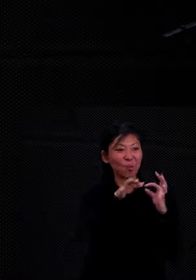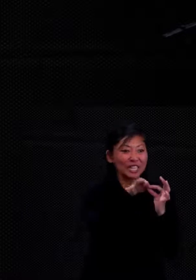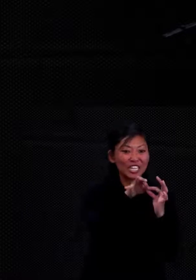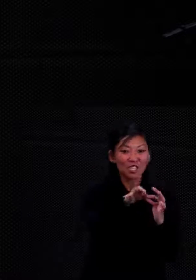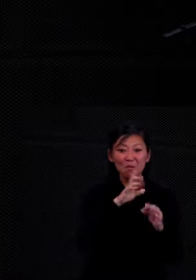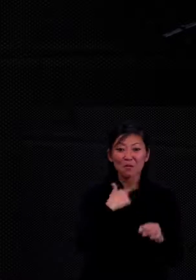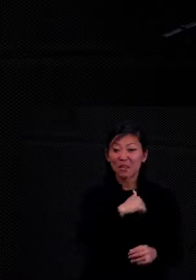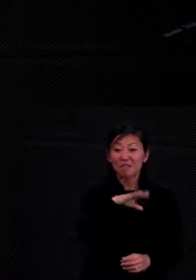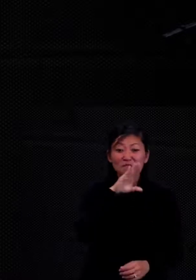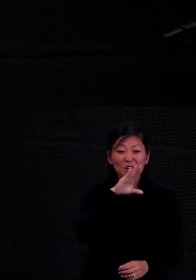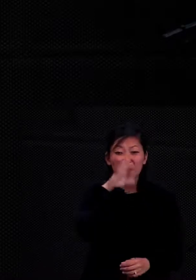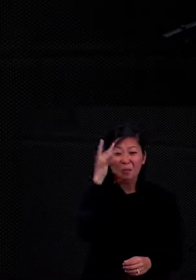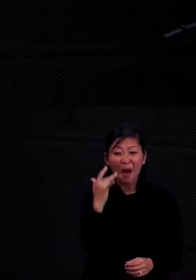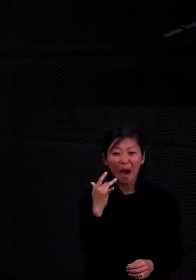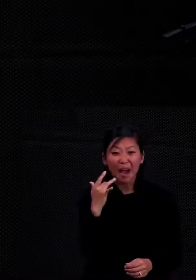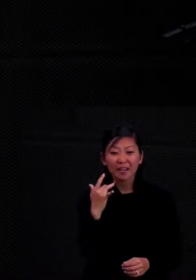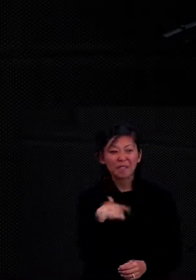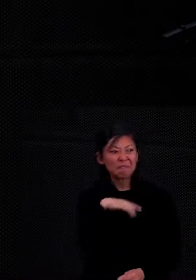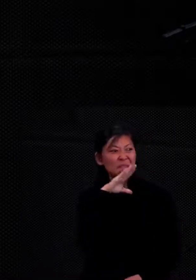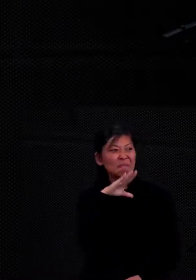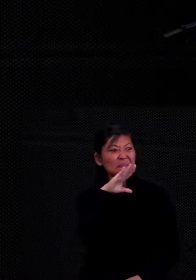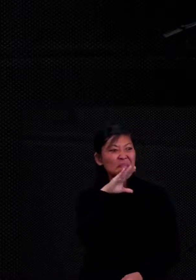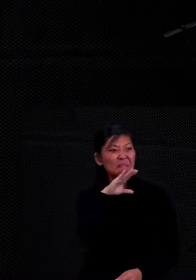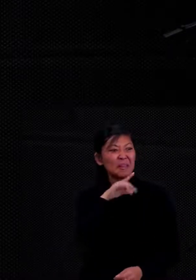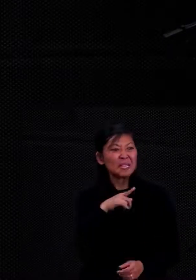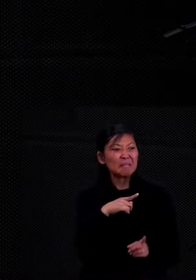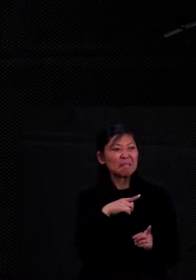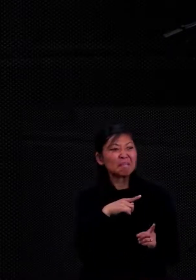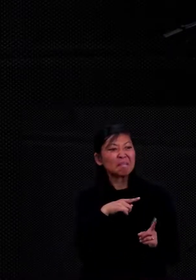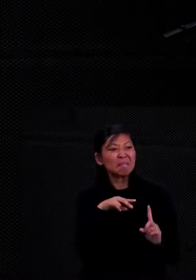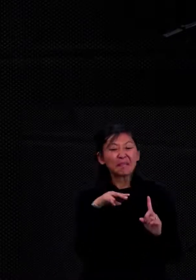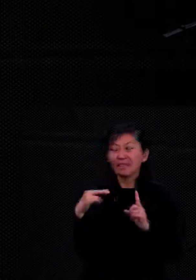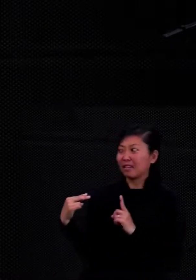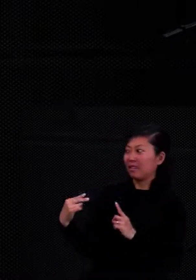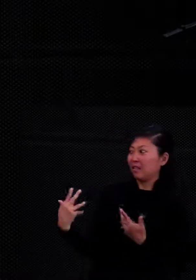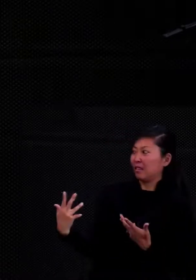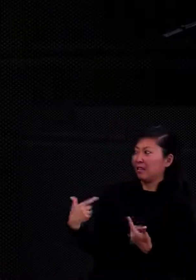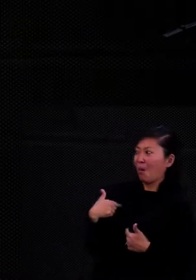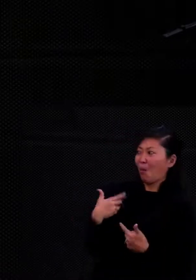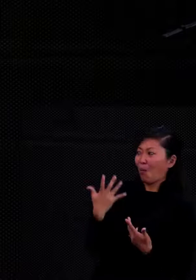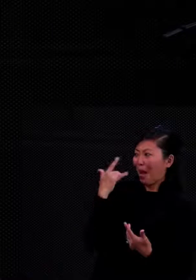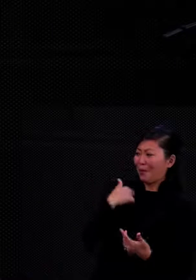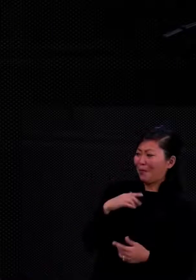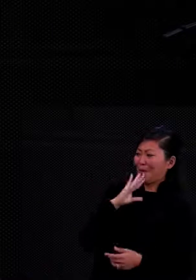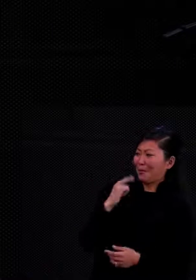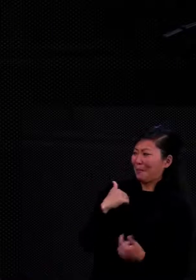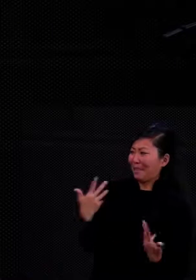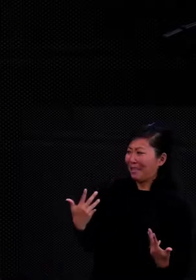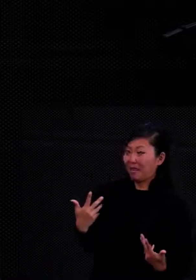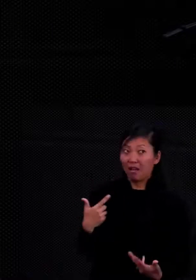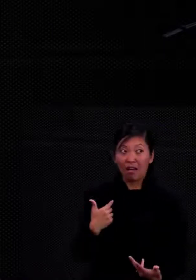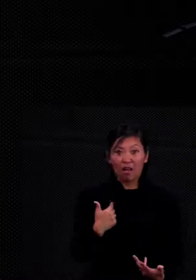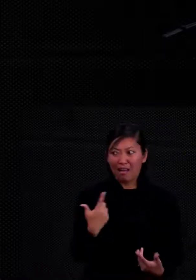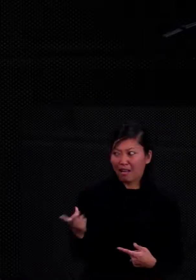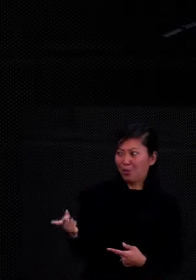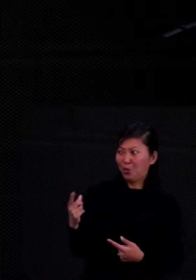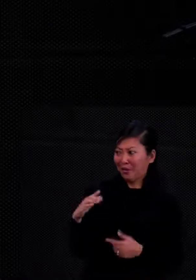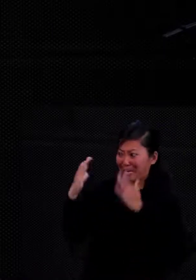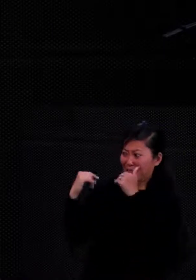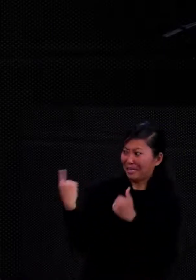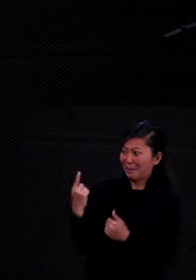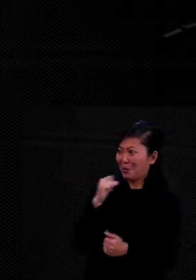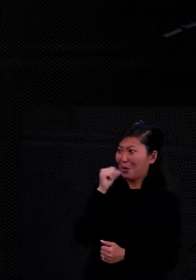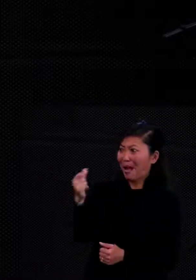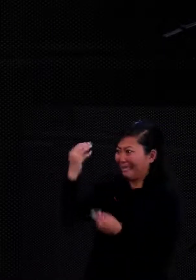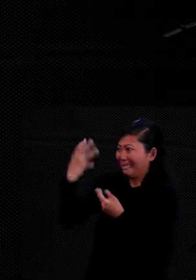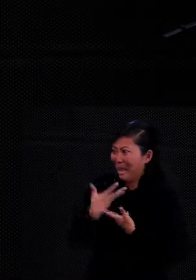of us is for someone to get frustrated at us because we didn't meet an expectation we didn't know was there. Every couple